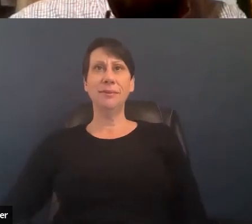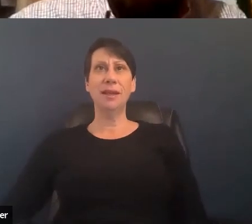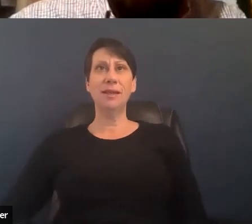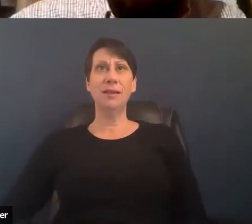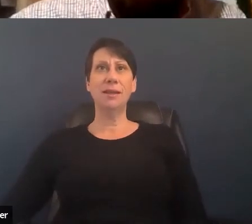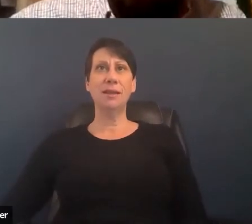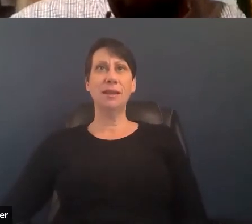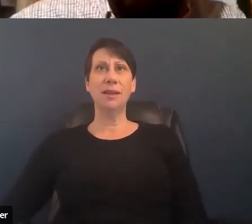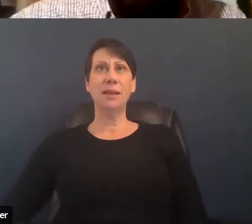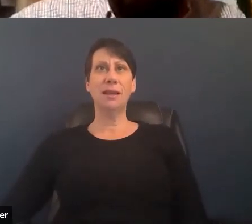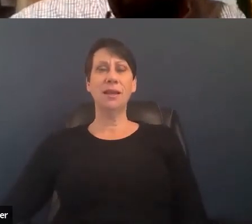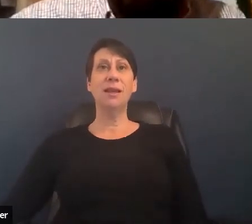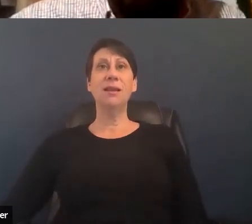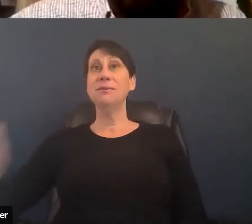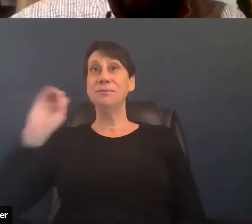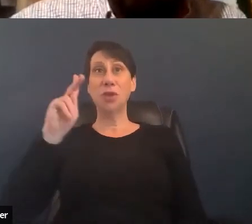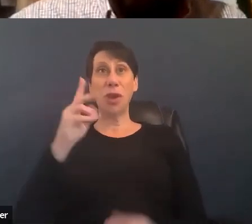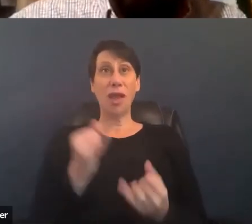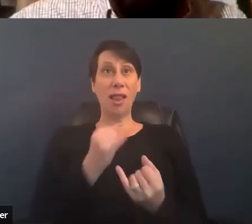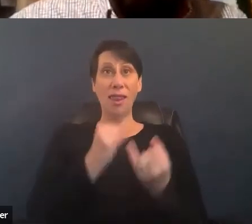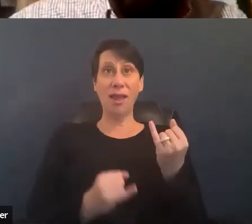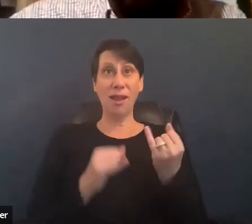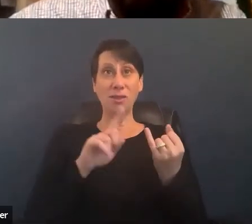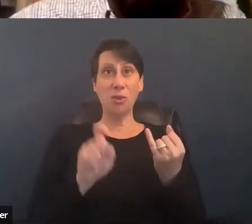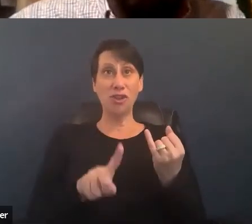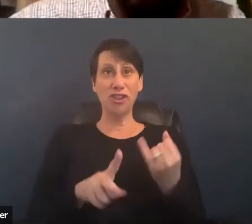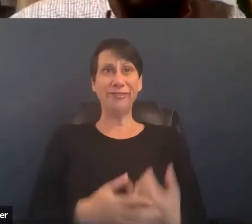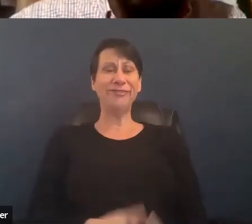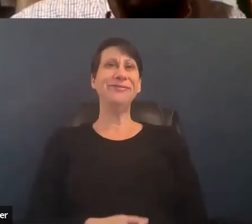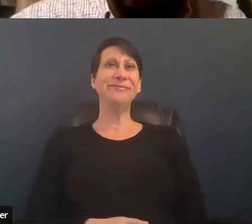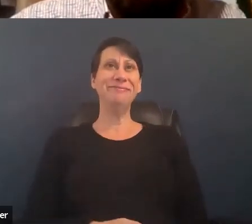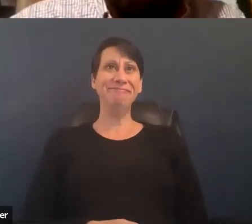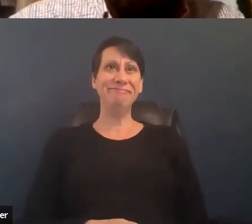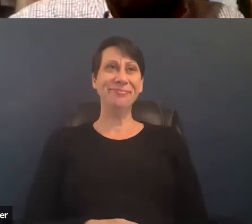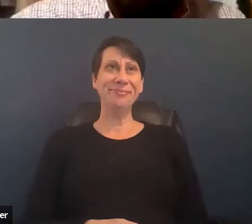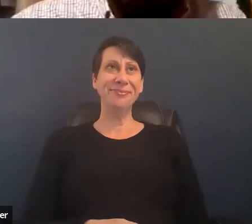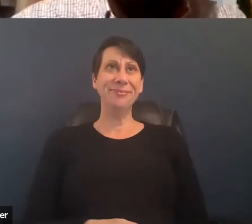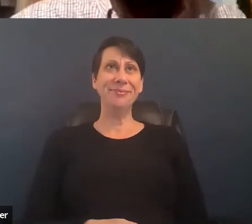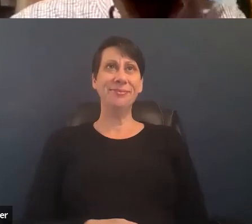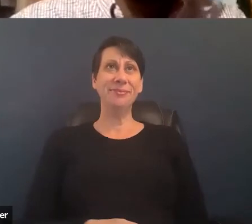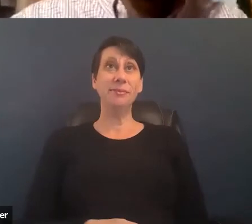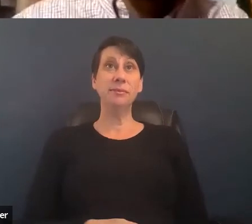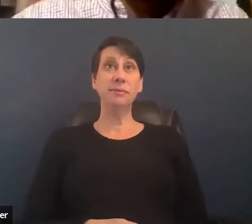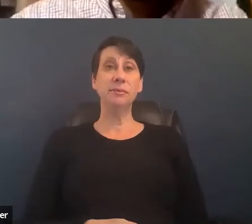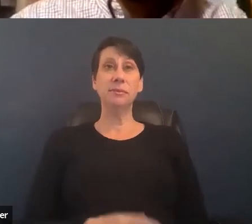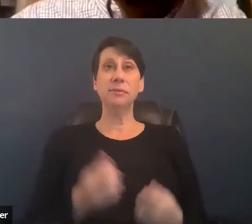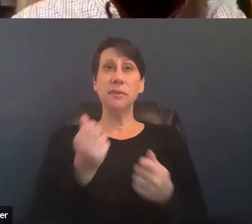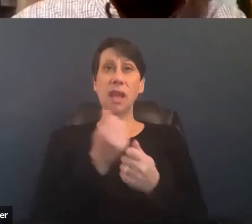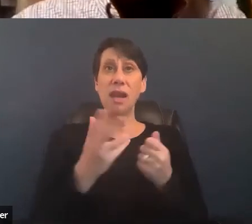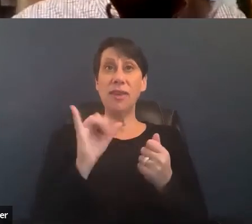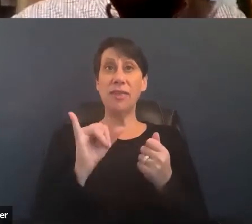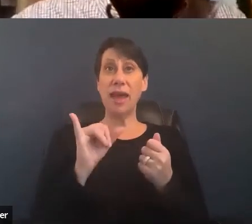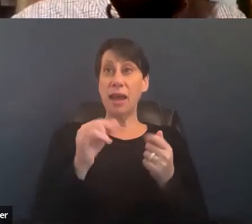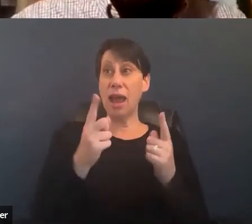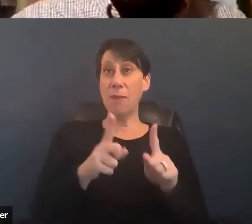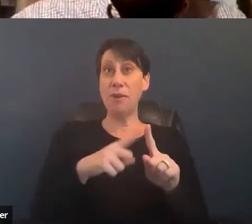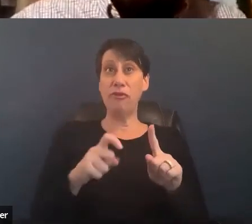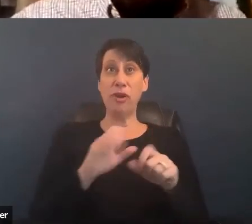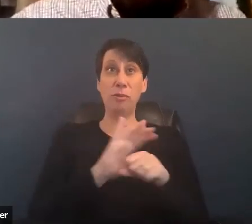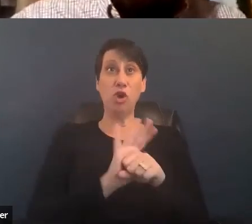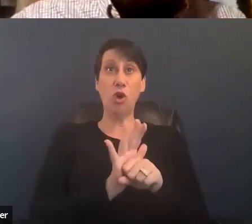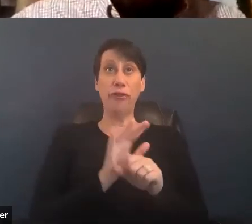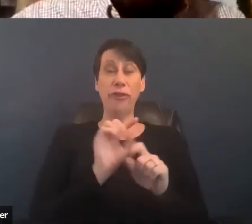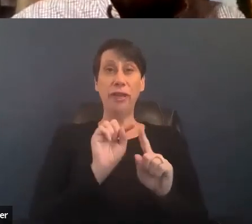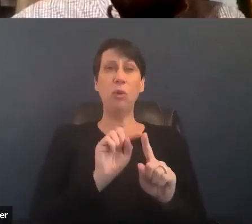Okay, so one of the last questions, are there things that came out of COVID? We talked about the products, but are